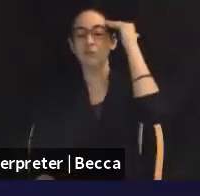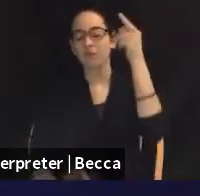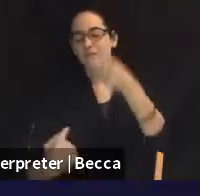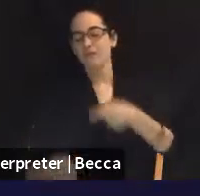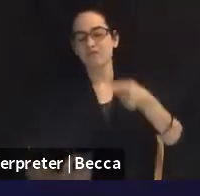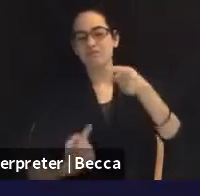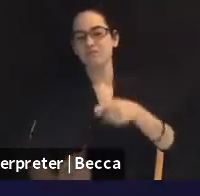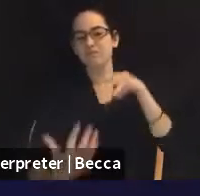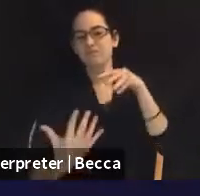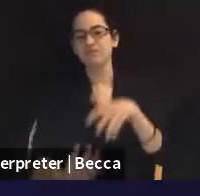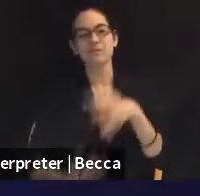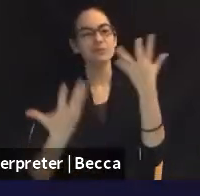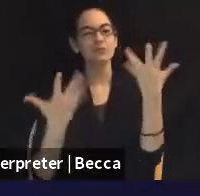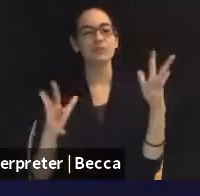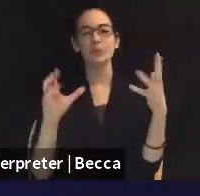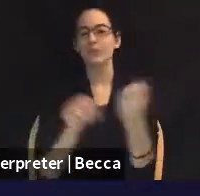knowing the